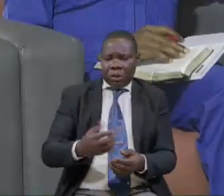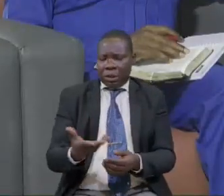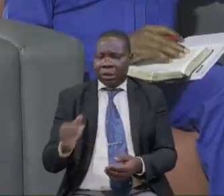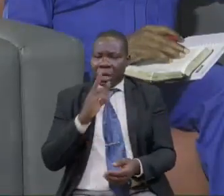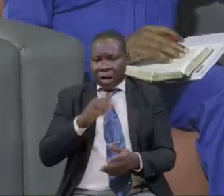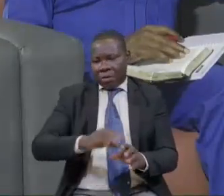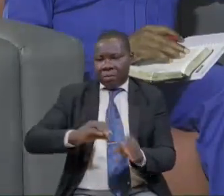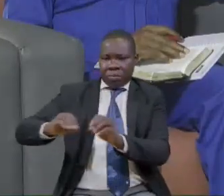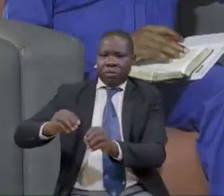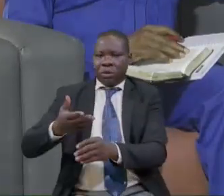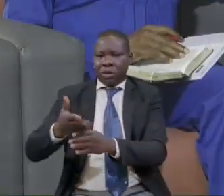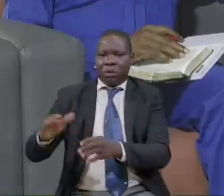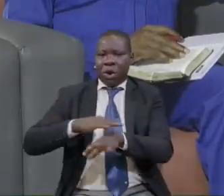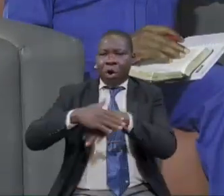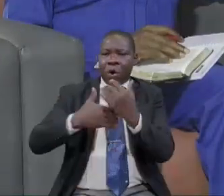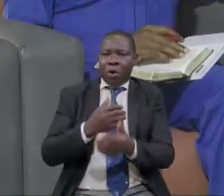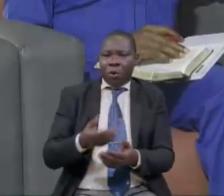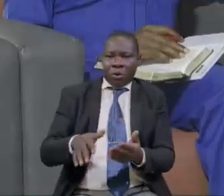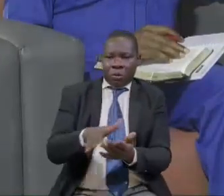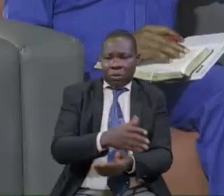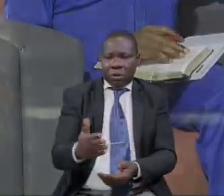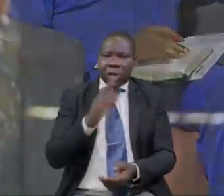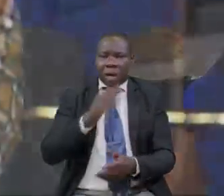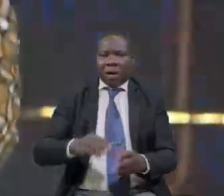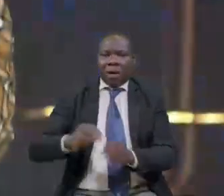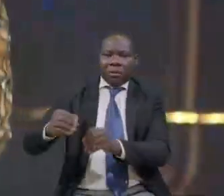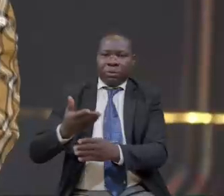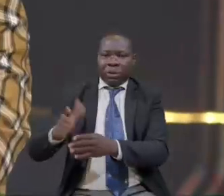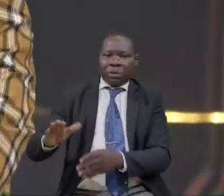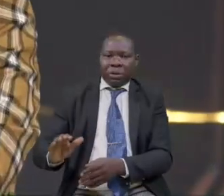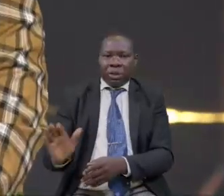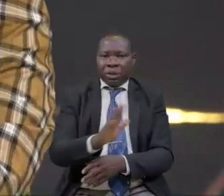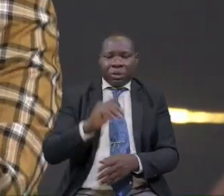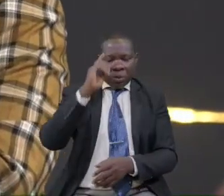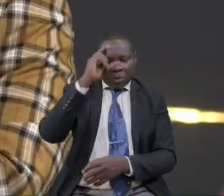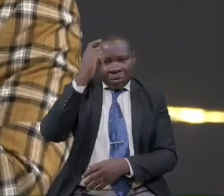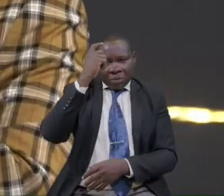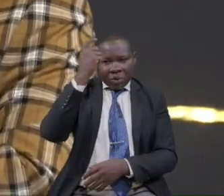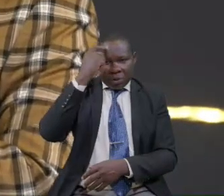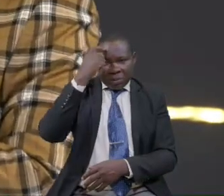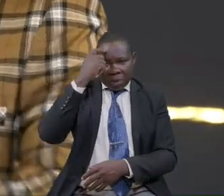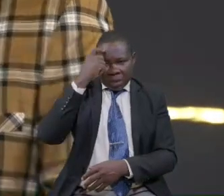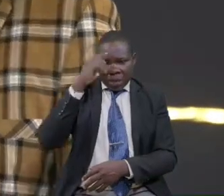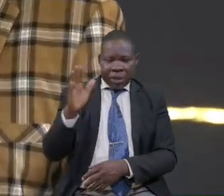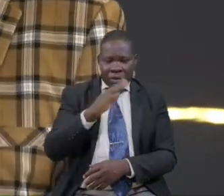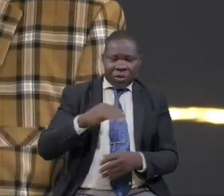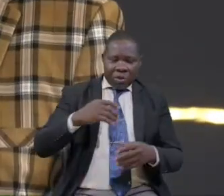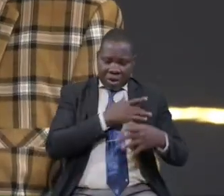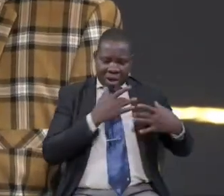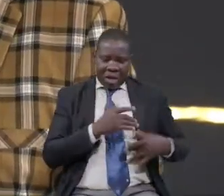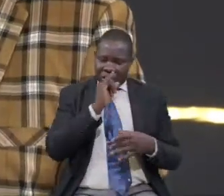said all those things are put away. Your mind, your heart is now set